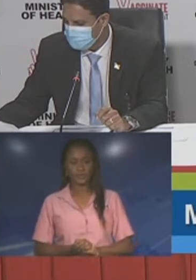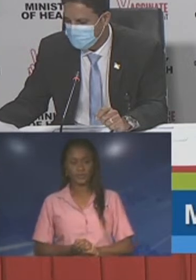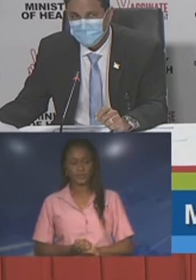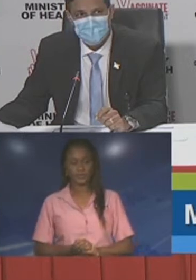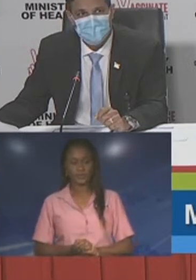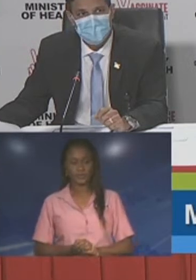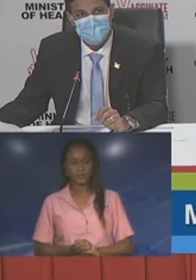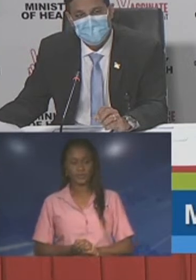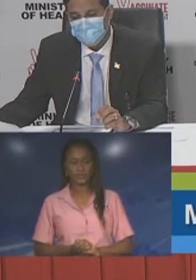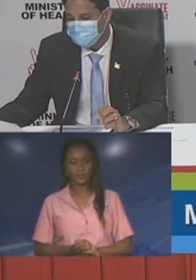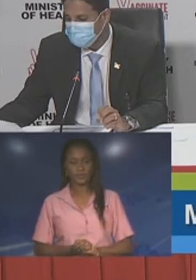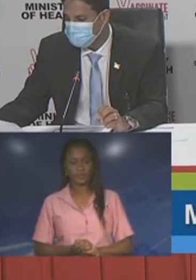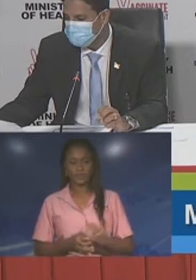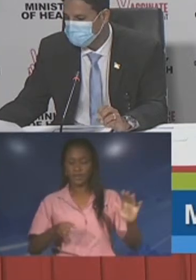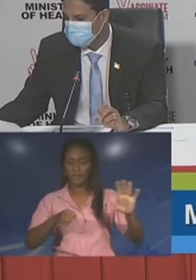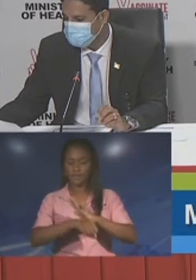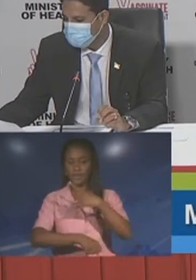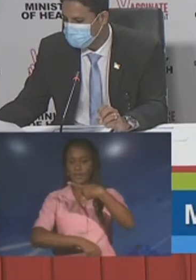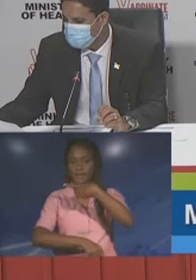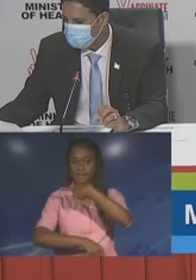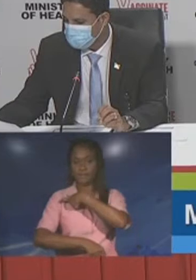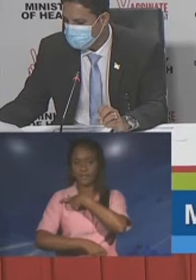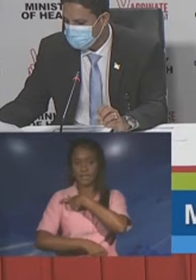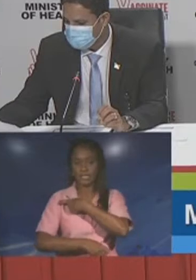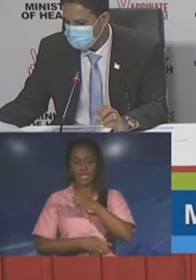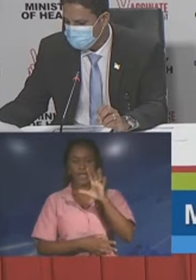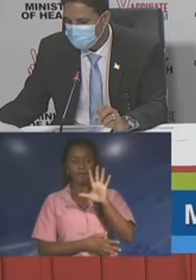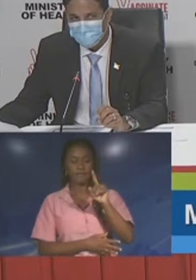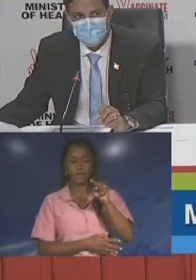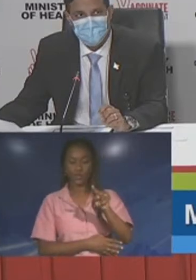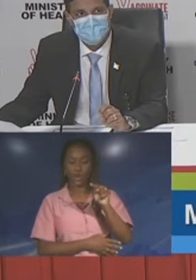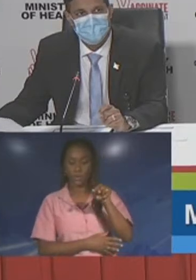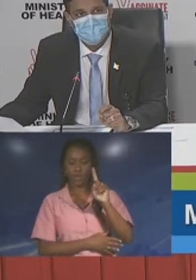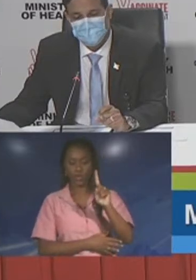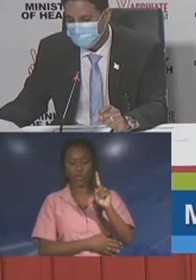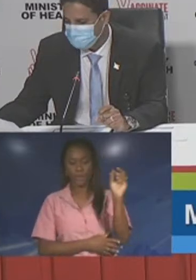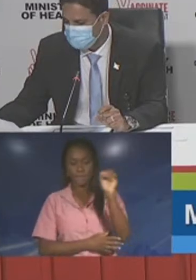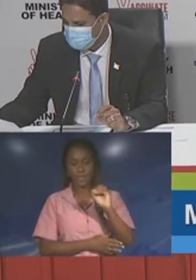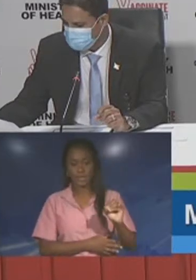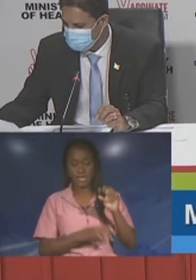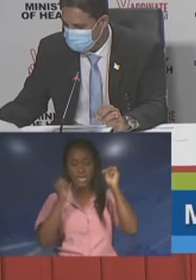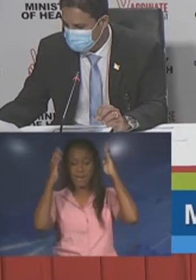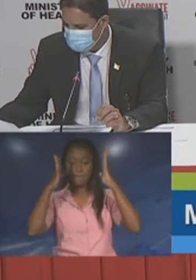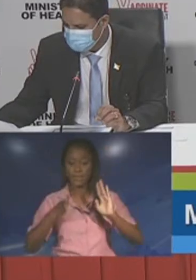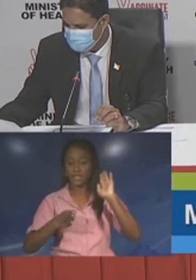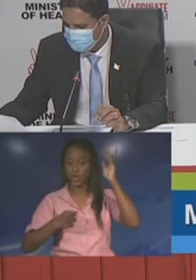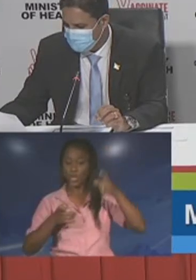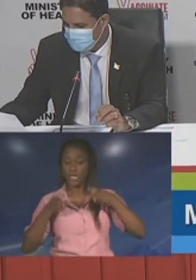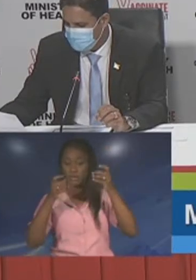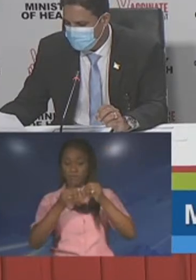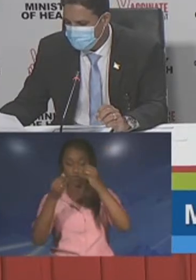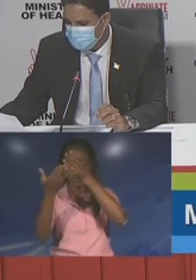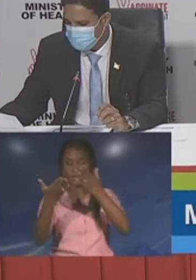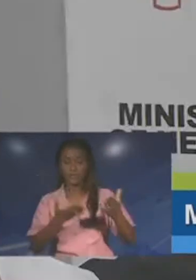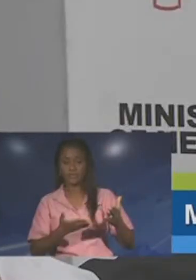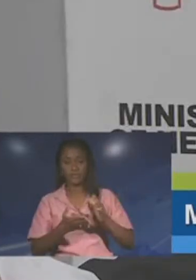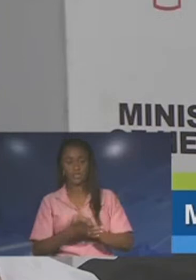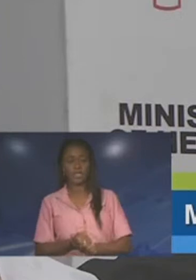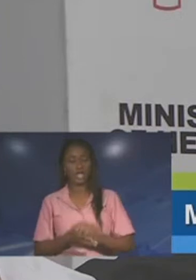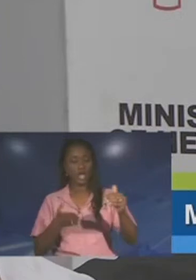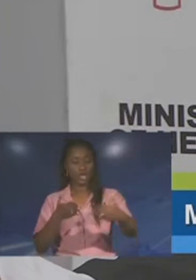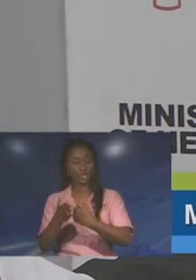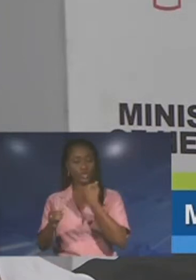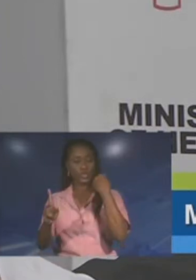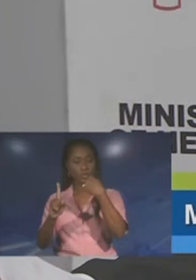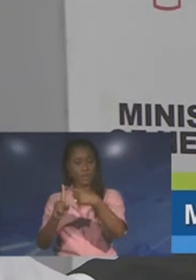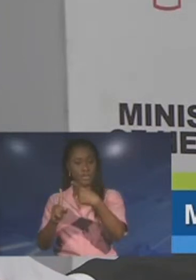1,155. Fully vaccinated population, 51.1%. The Honourable Minister will give further details. New positive